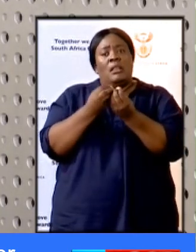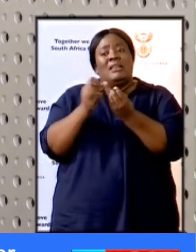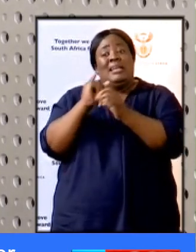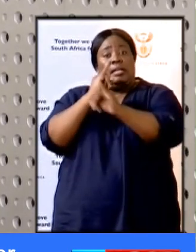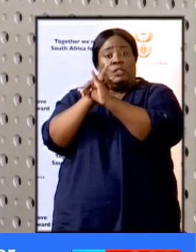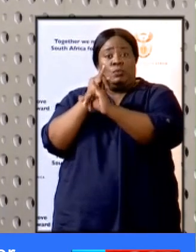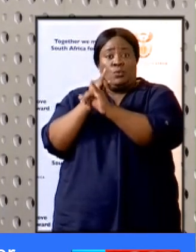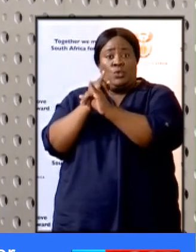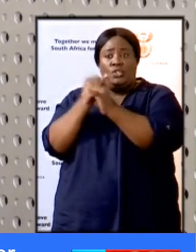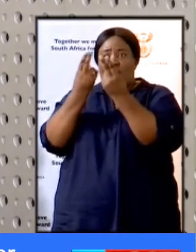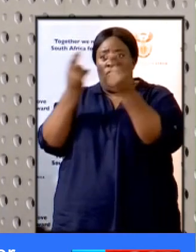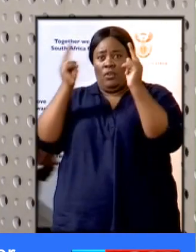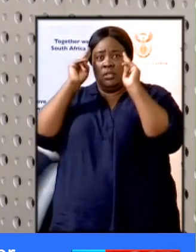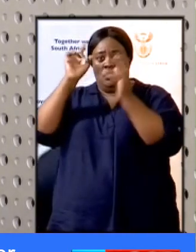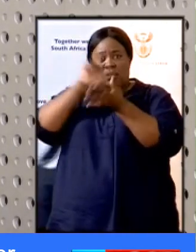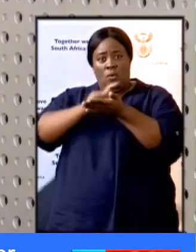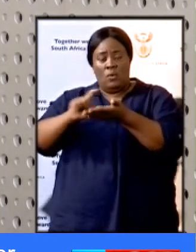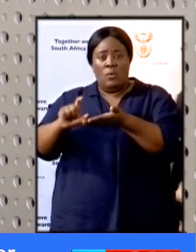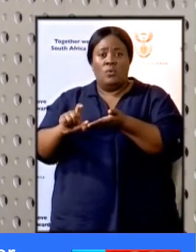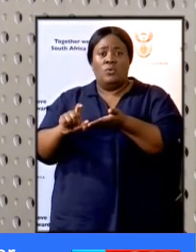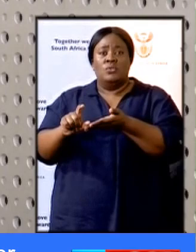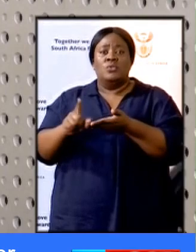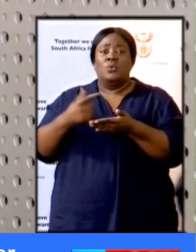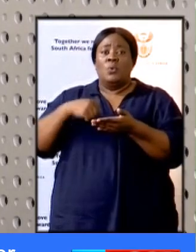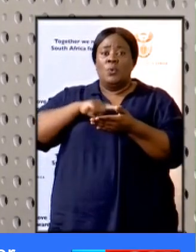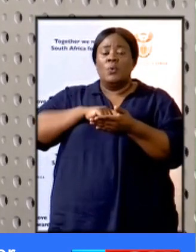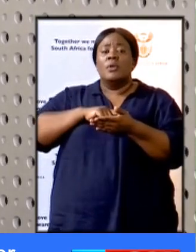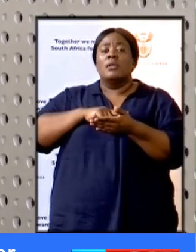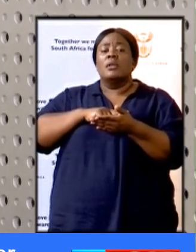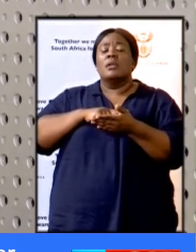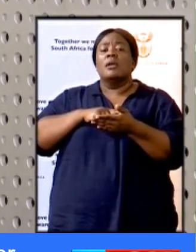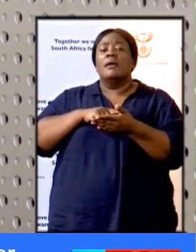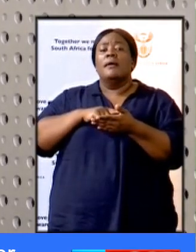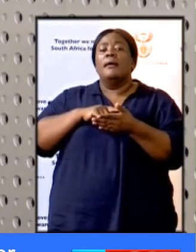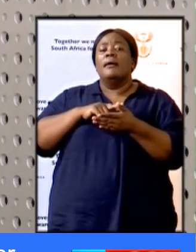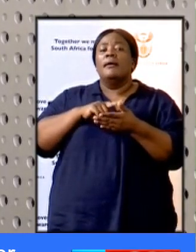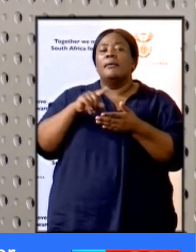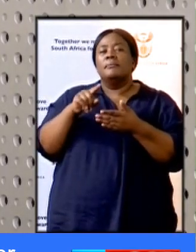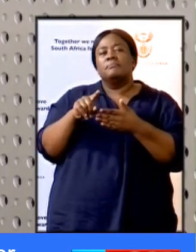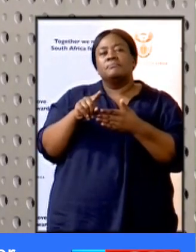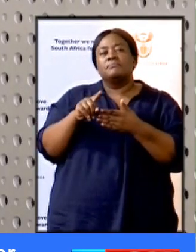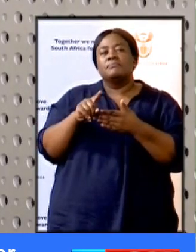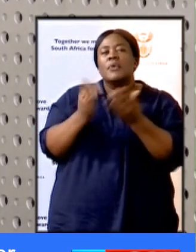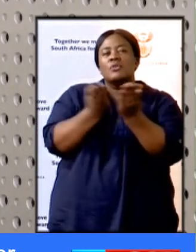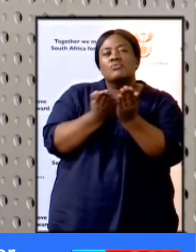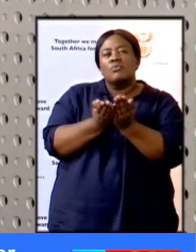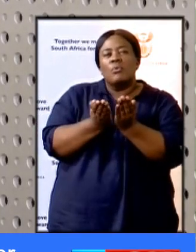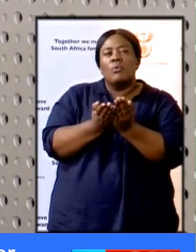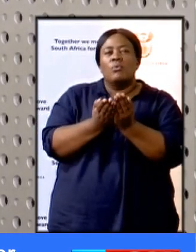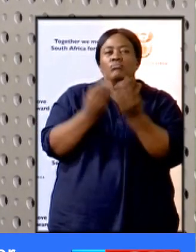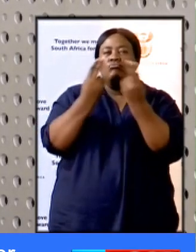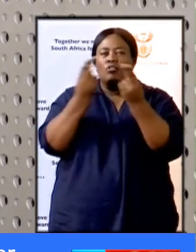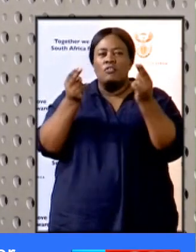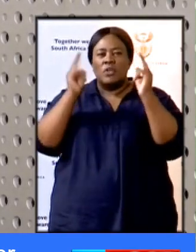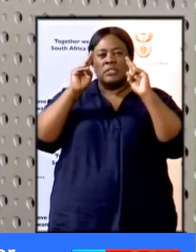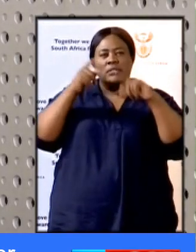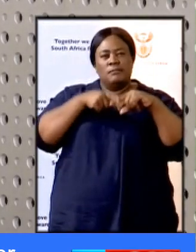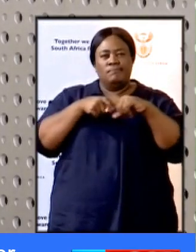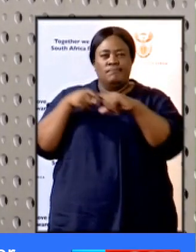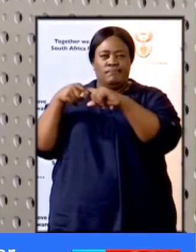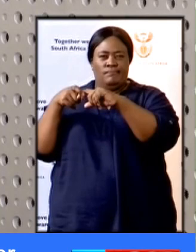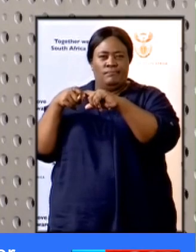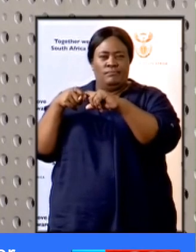institutions, have put all our post-school educational institutions on early recess and effectively